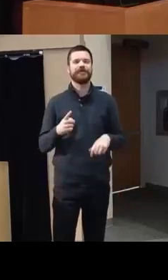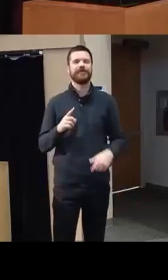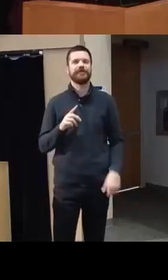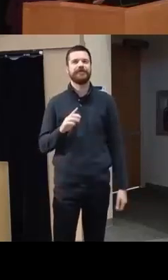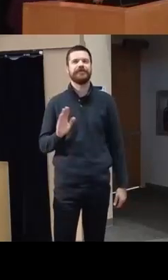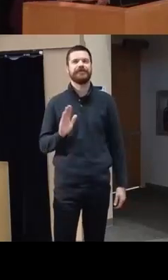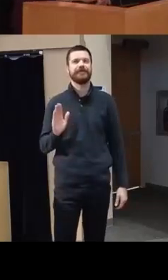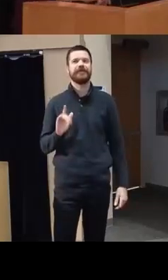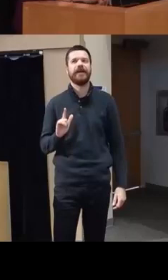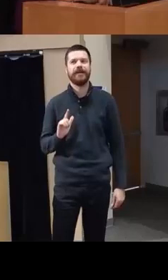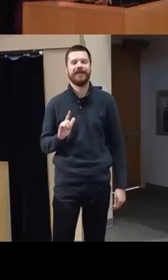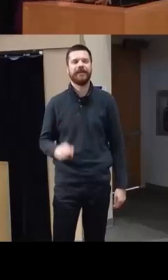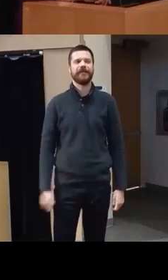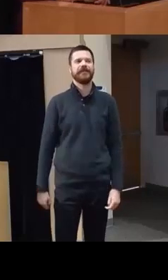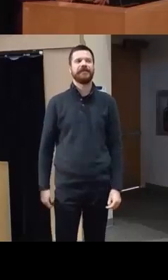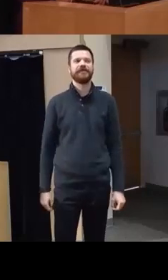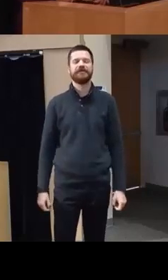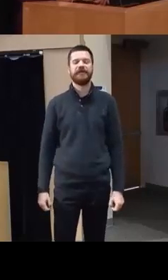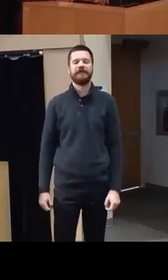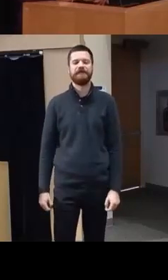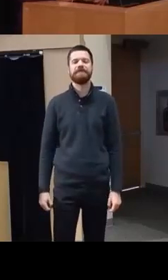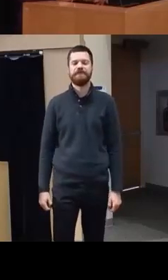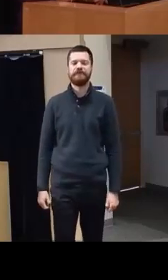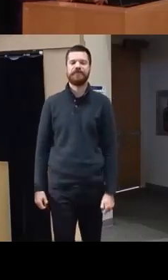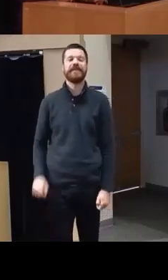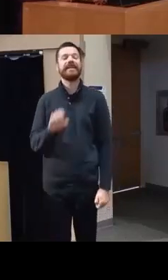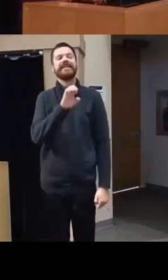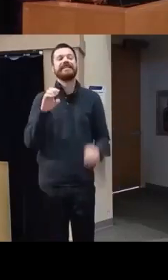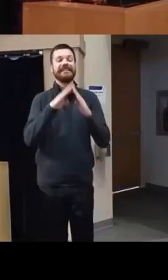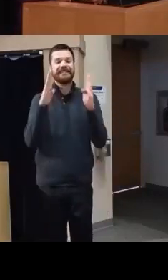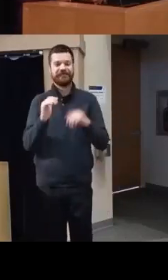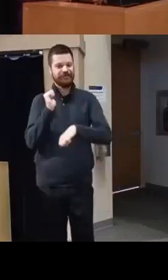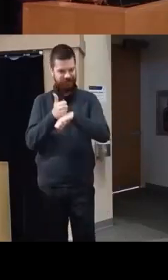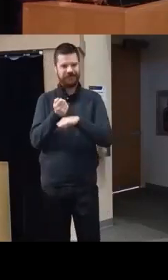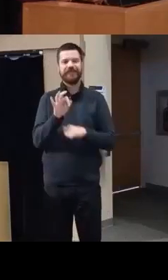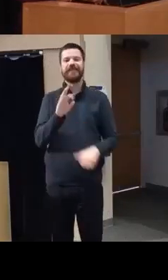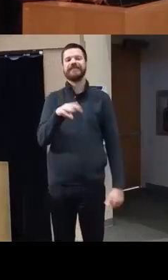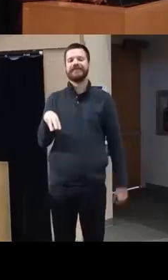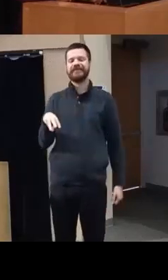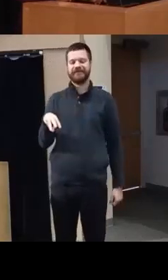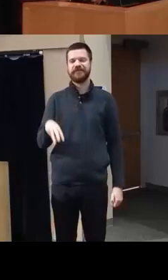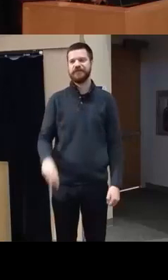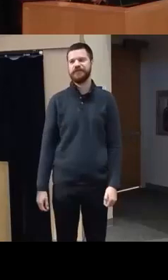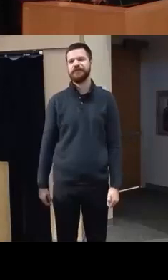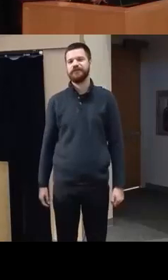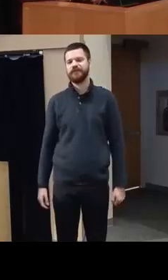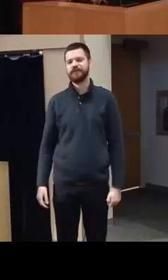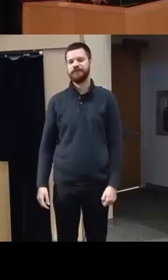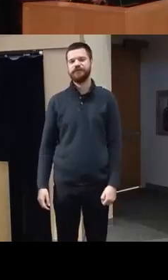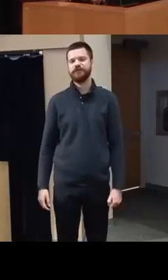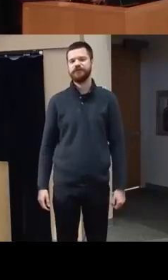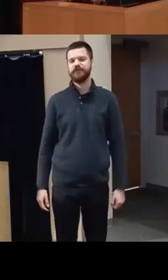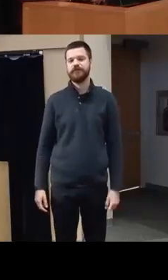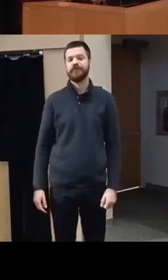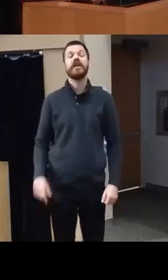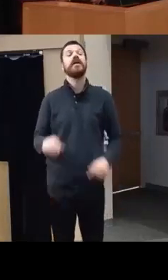And East House began in 1966. It did not admit people